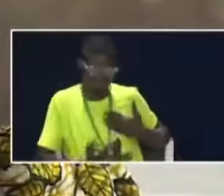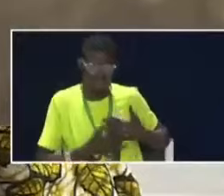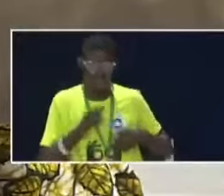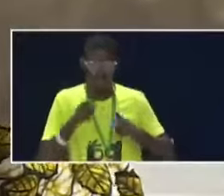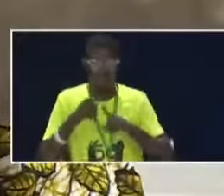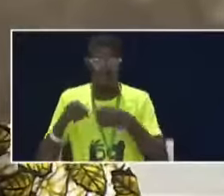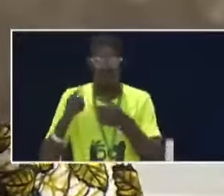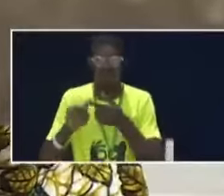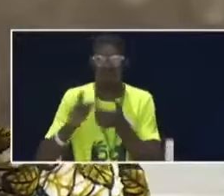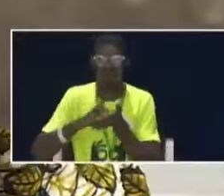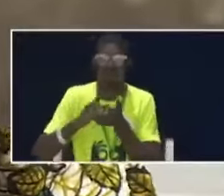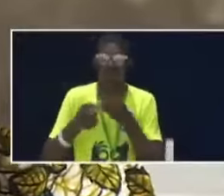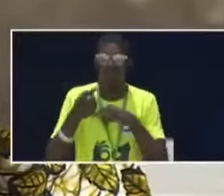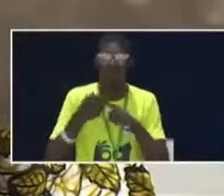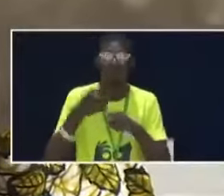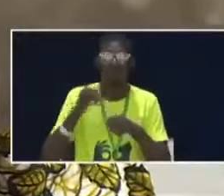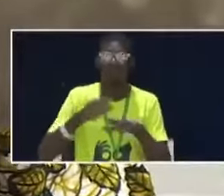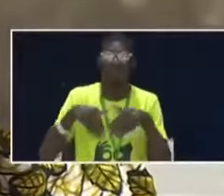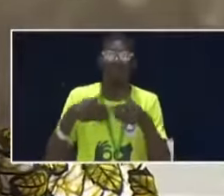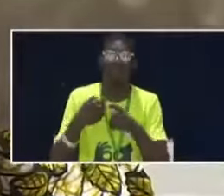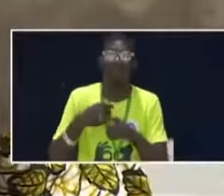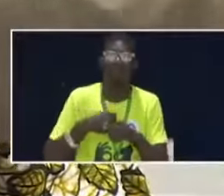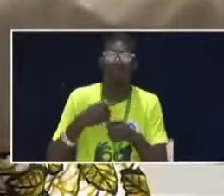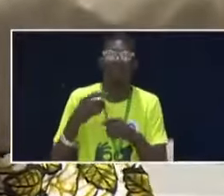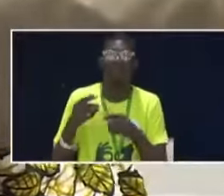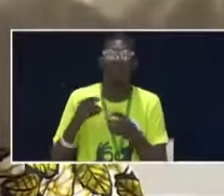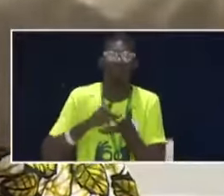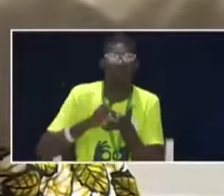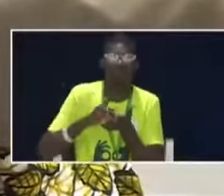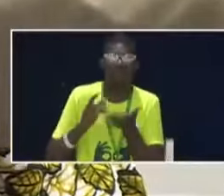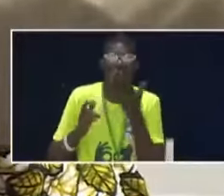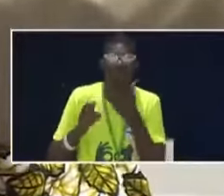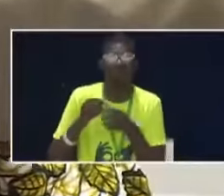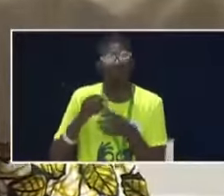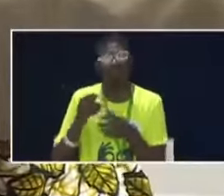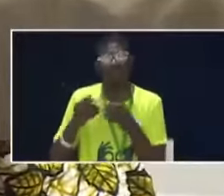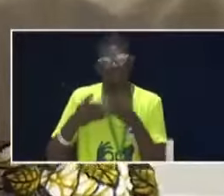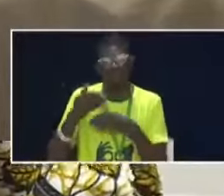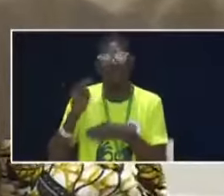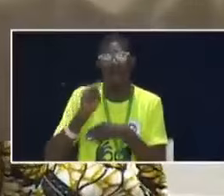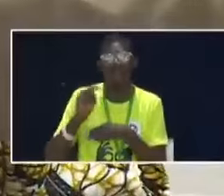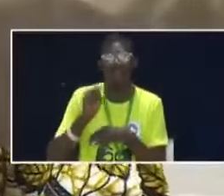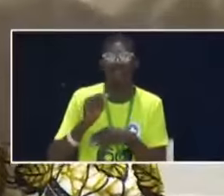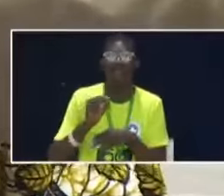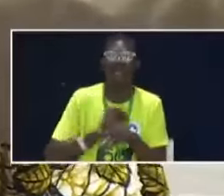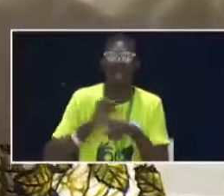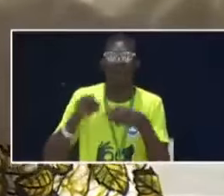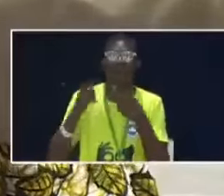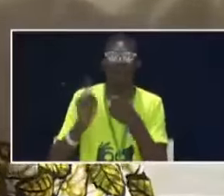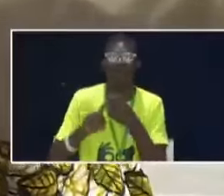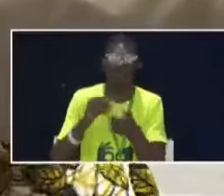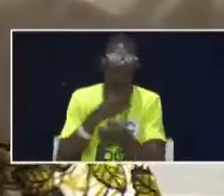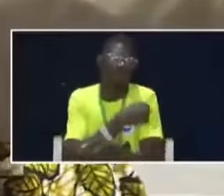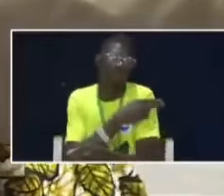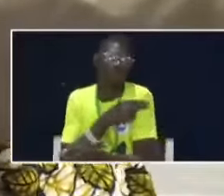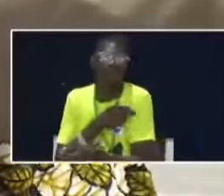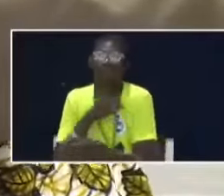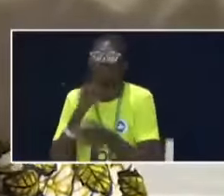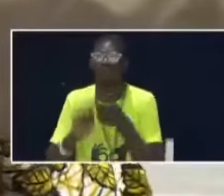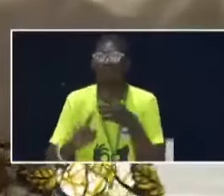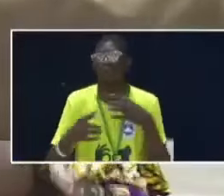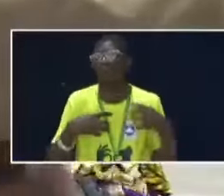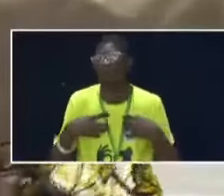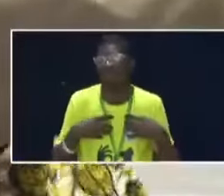came back from church. They gave me antibiotics. The next day, on Monday morning, I went to the hospital to